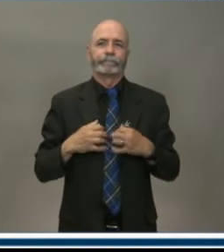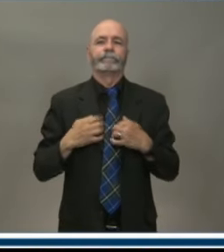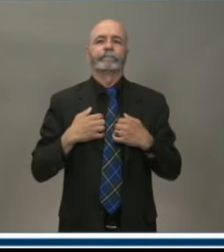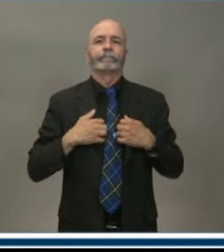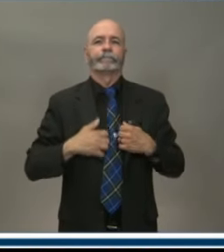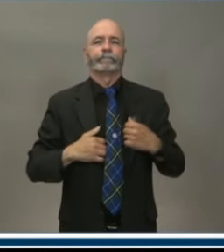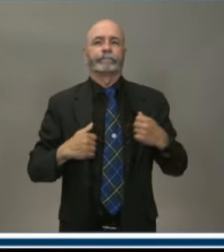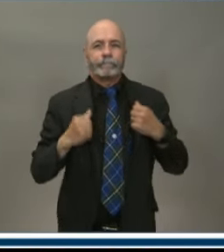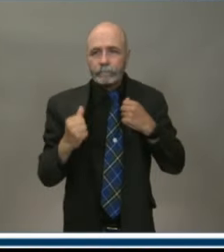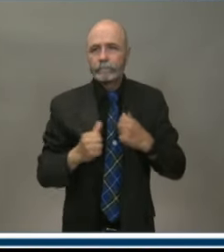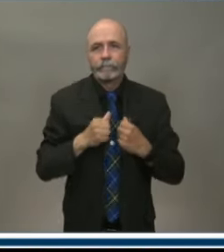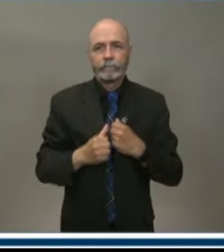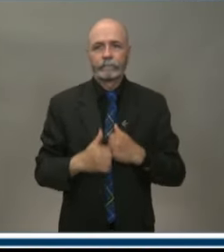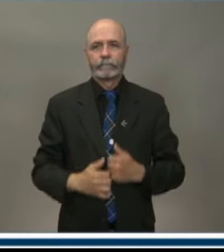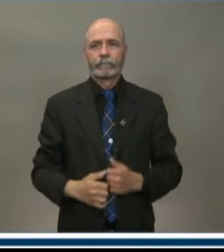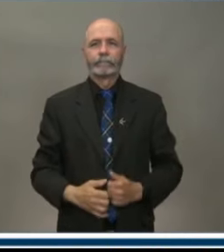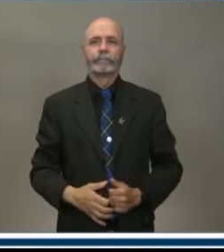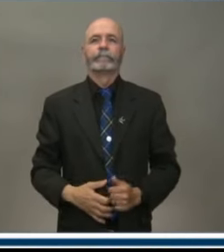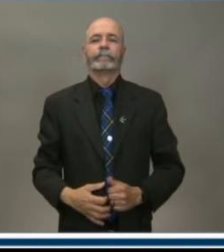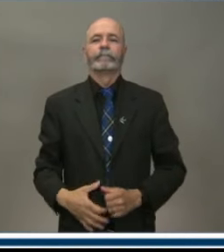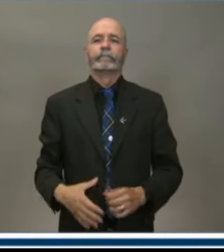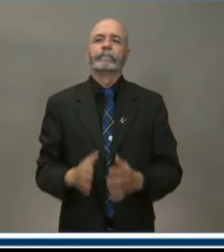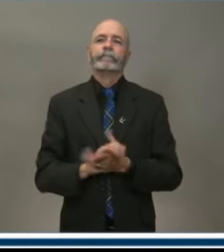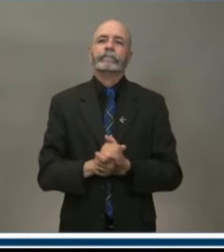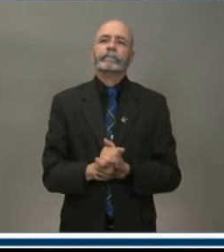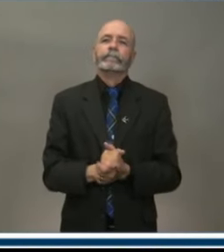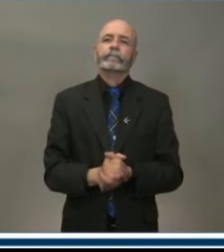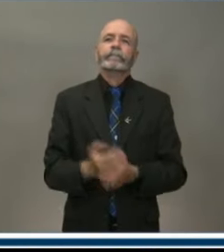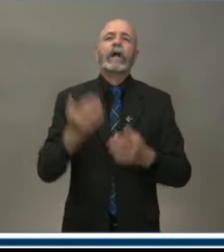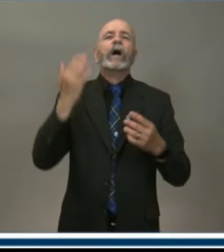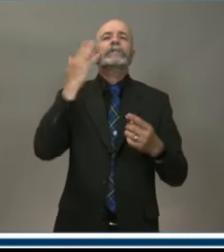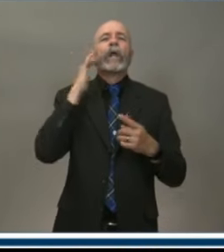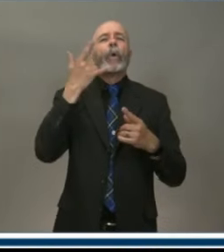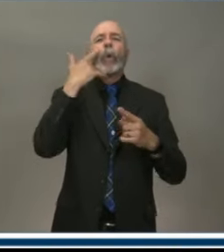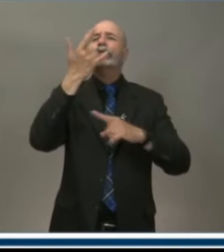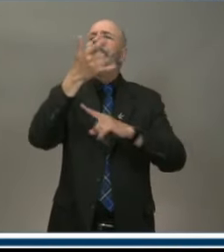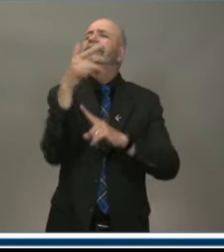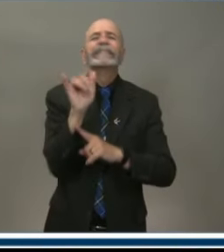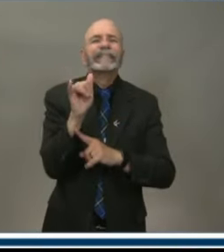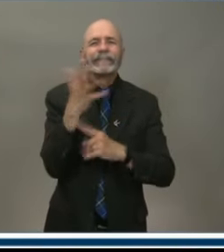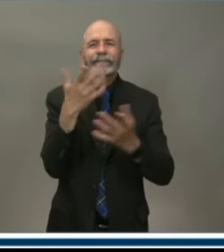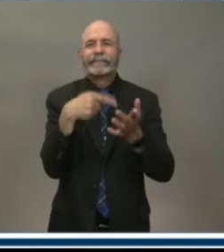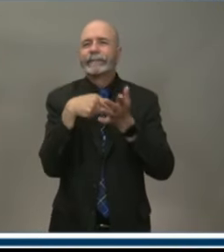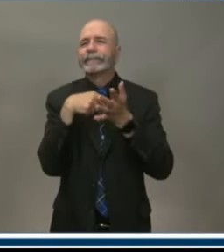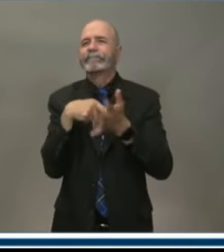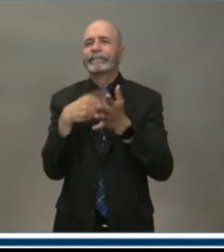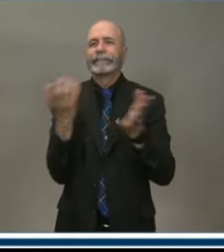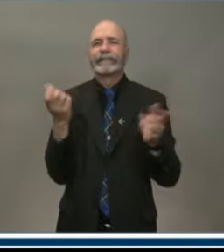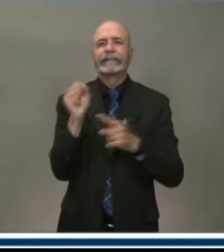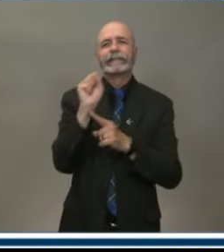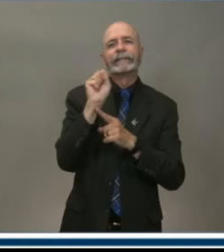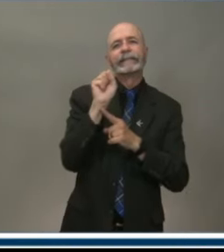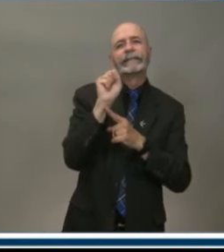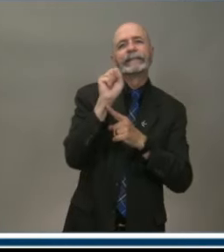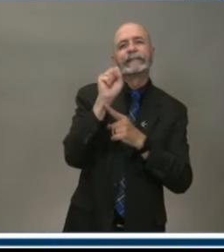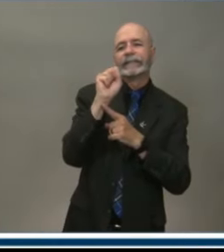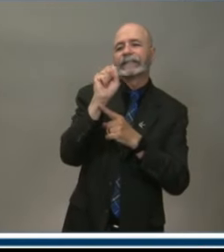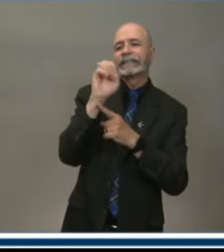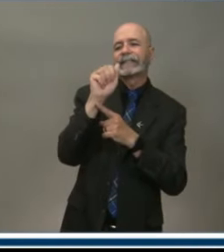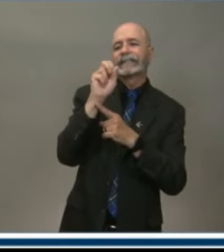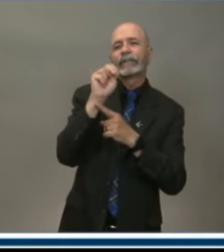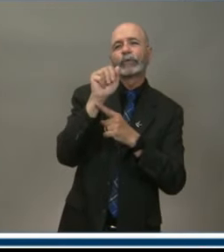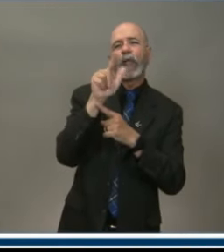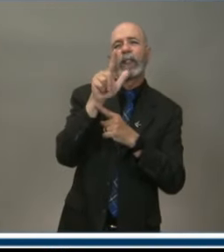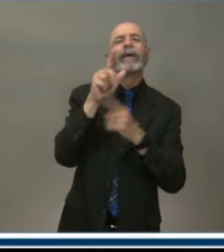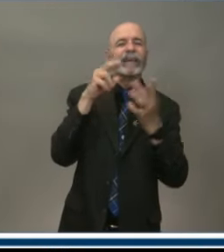seasonality of COVID-19 is that we just don't know at this point, but are there seasonal challenges with spring that we do know regularly